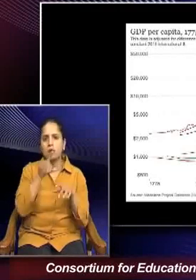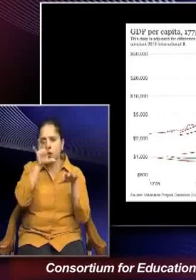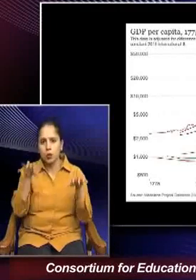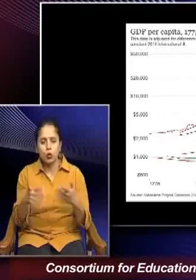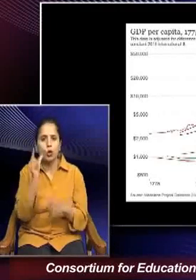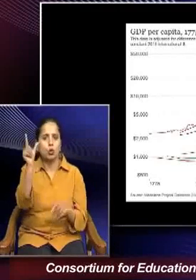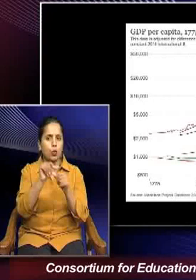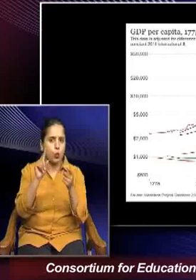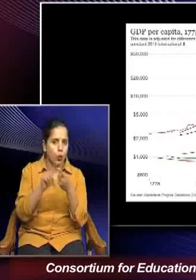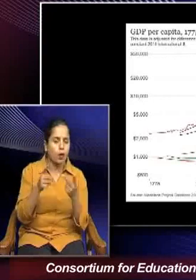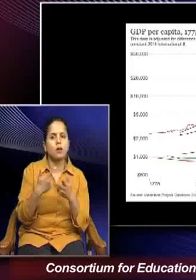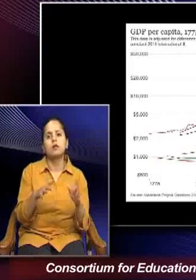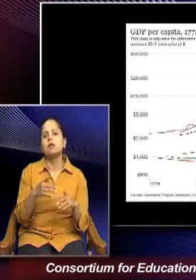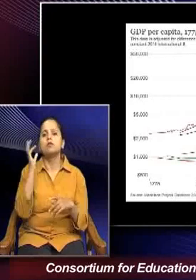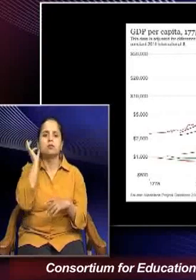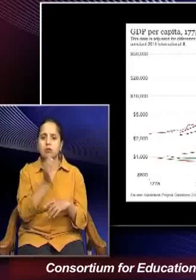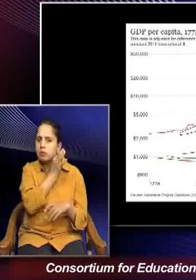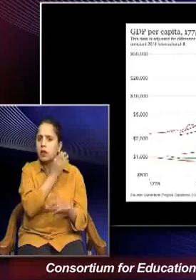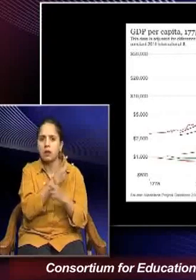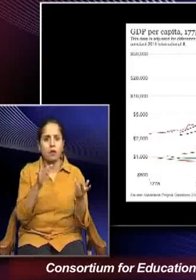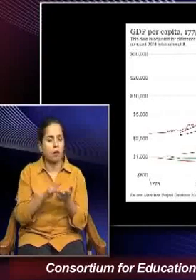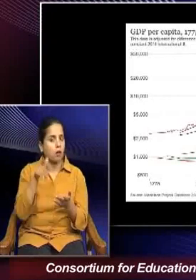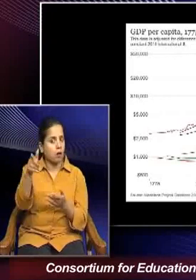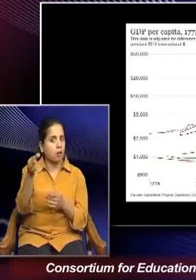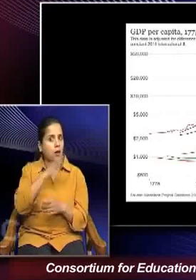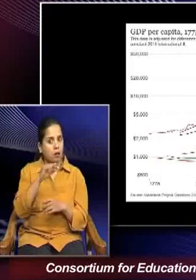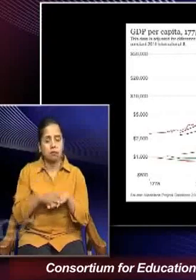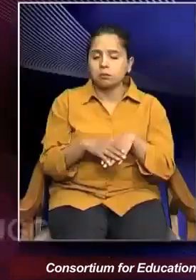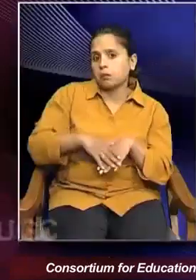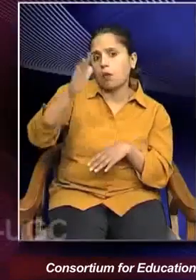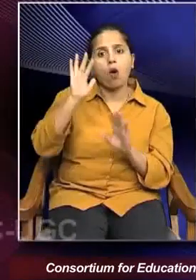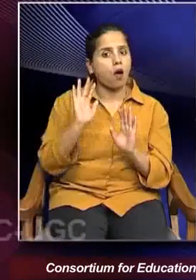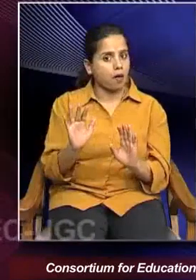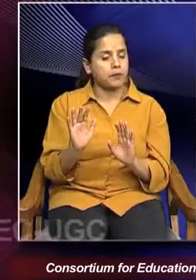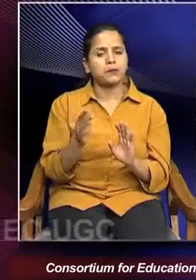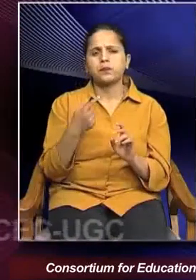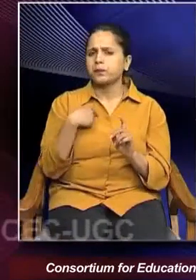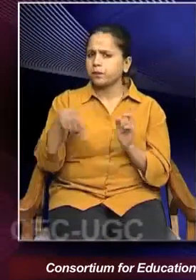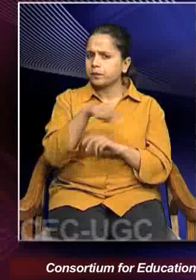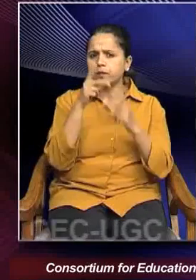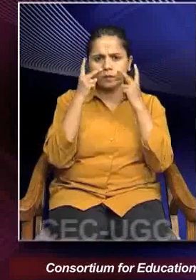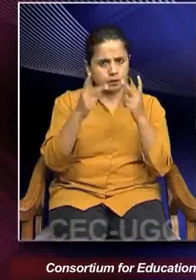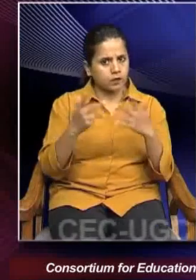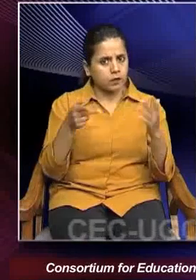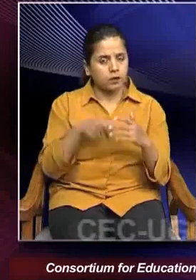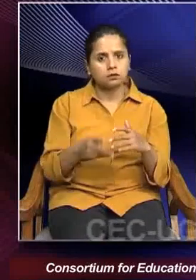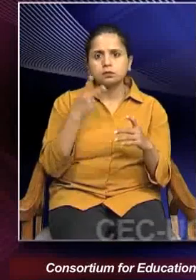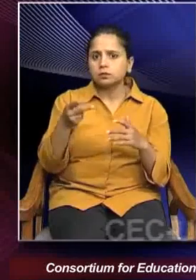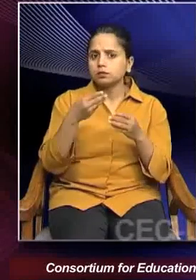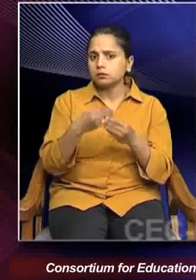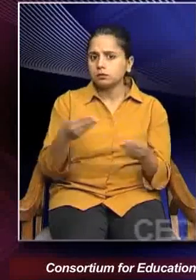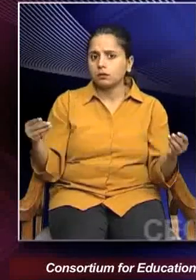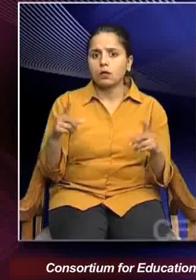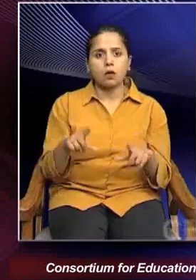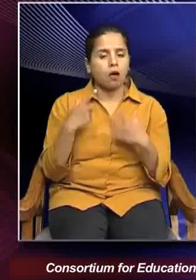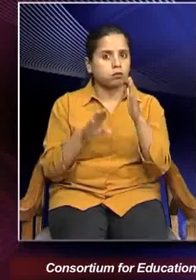Arabia and many such countries, the income status is even higher. So what we observe that the material advancement in the life